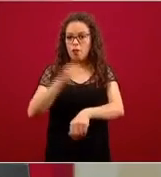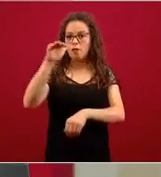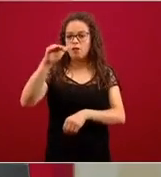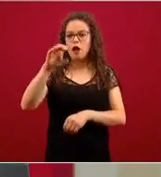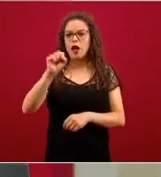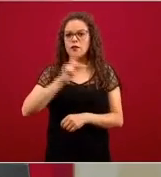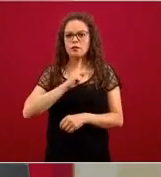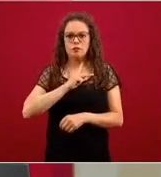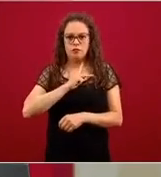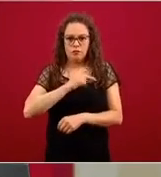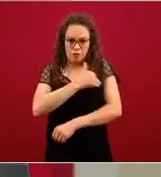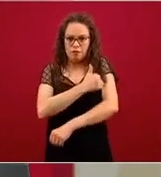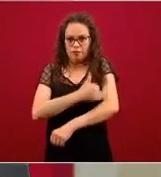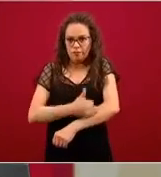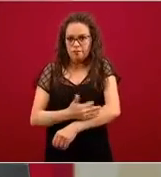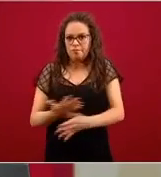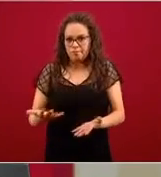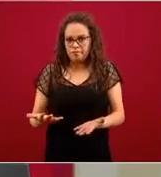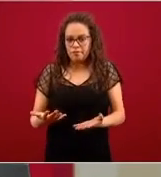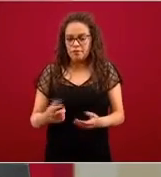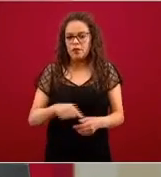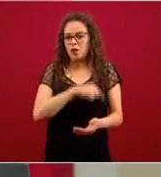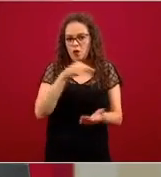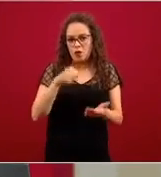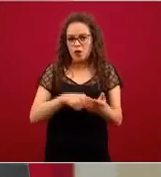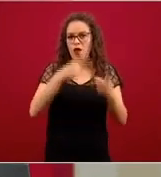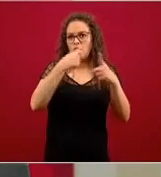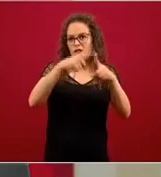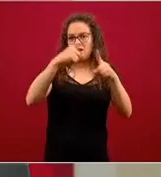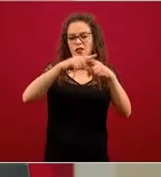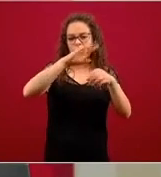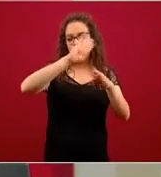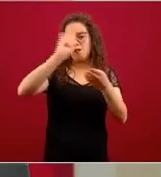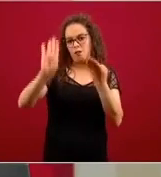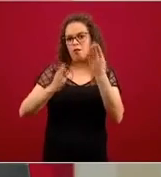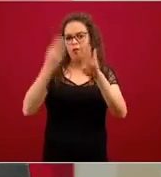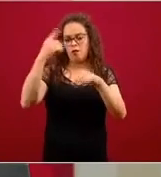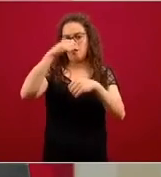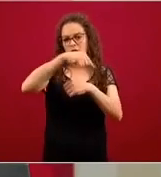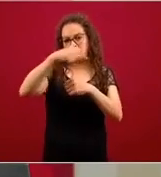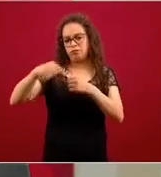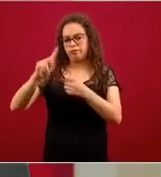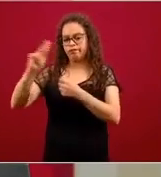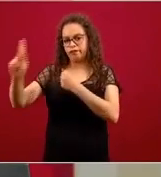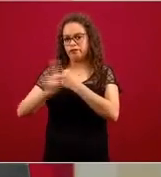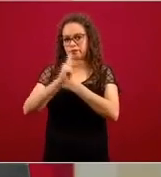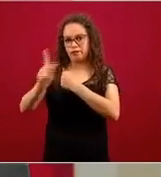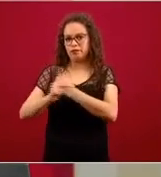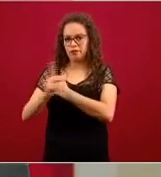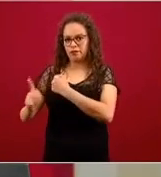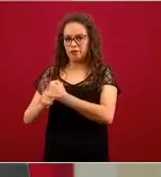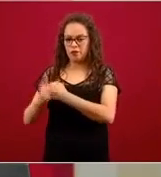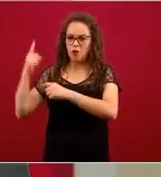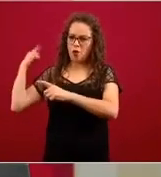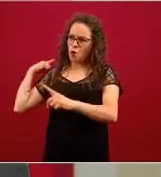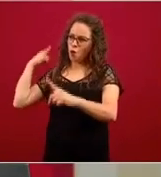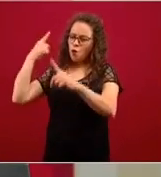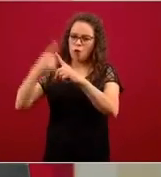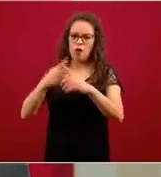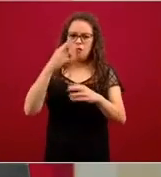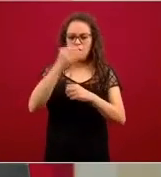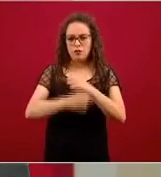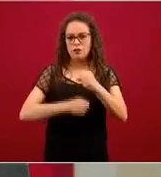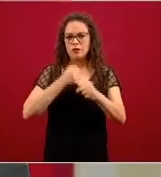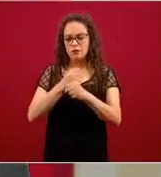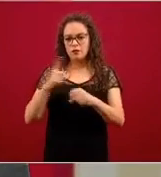their cadavers that are not claimed. I mean, this happens in many parts of the world, but for many